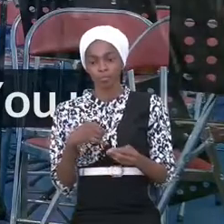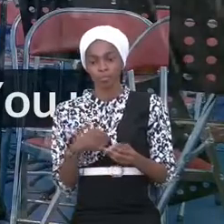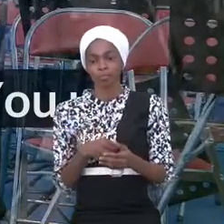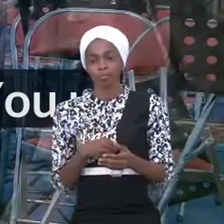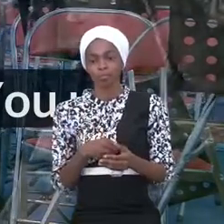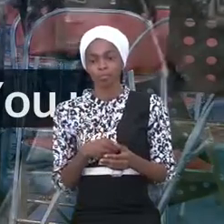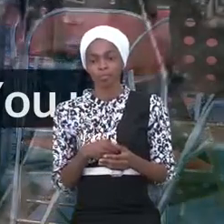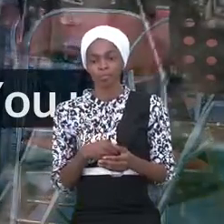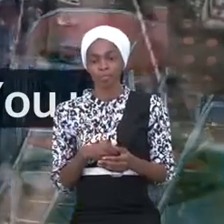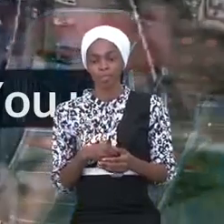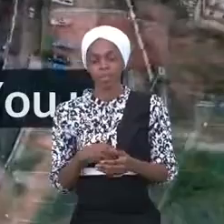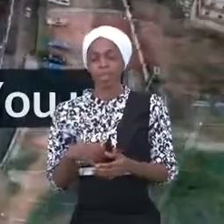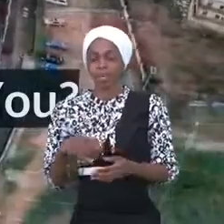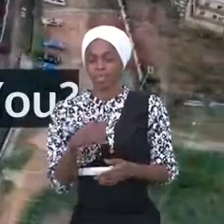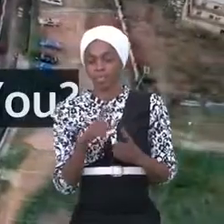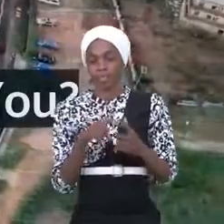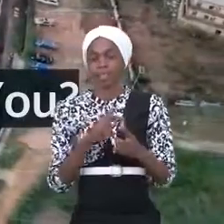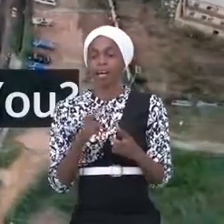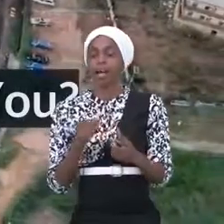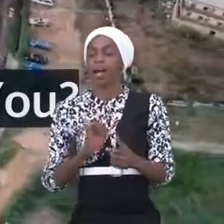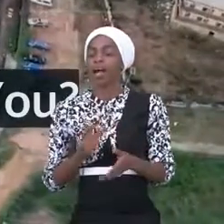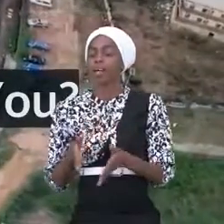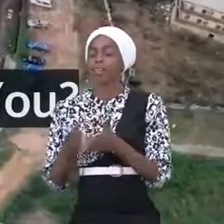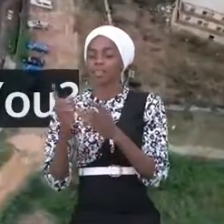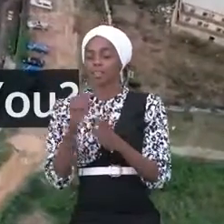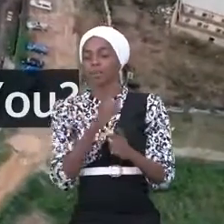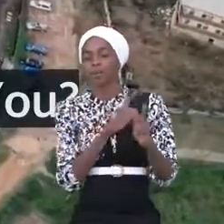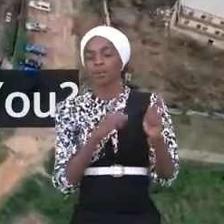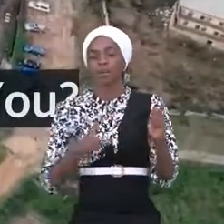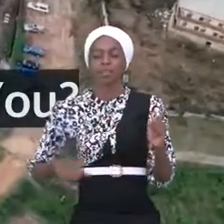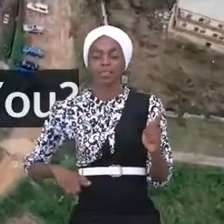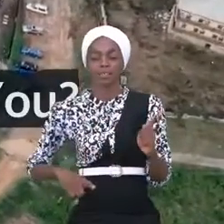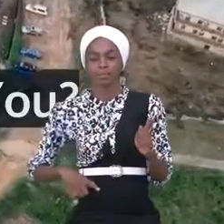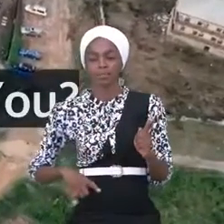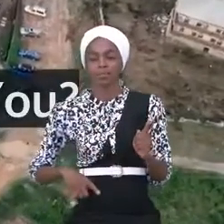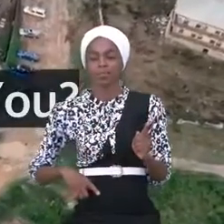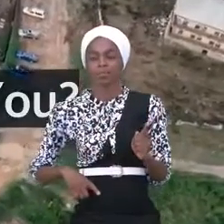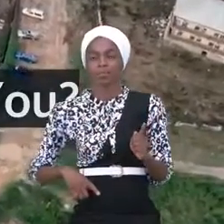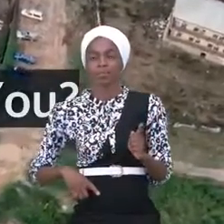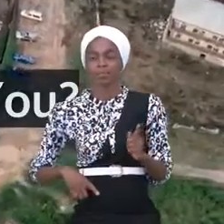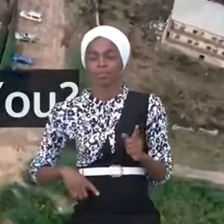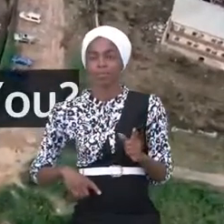Sing it softly to the Lord. Then I ask the Lord,